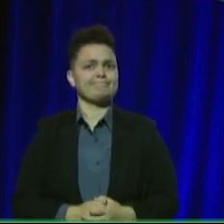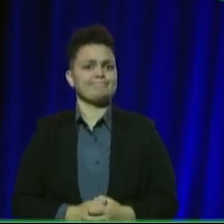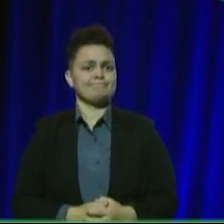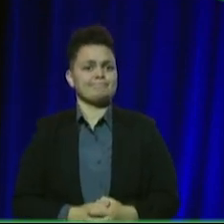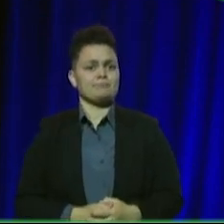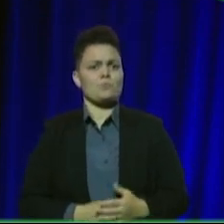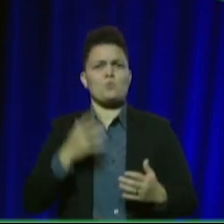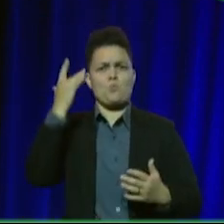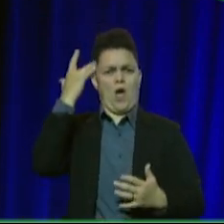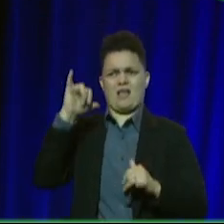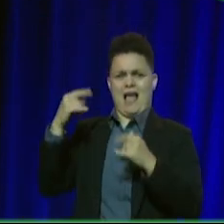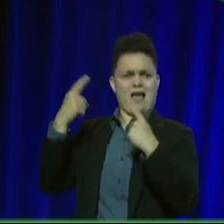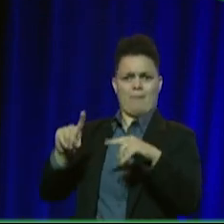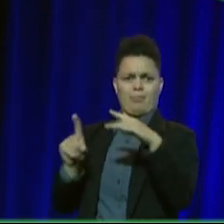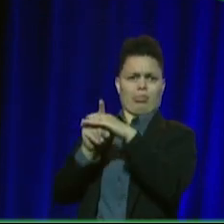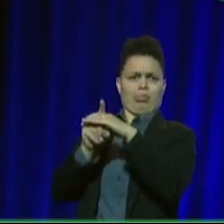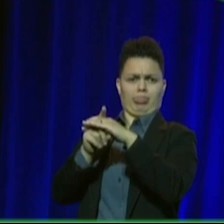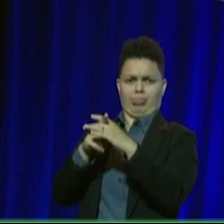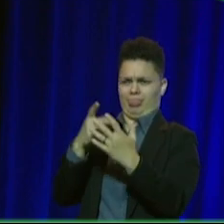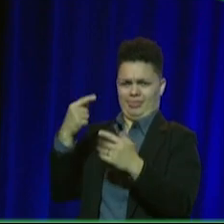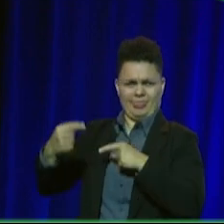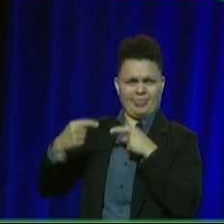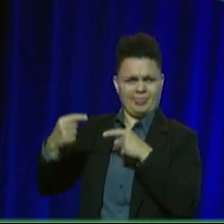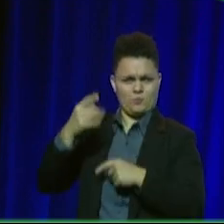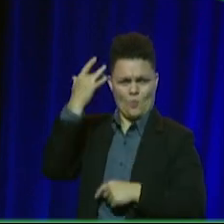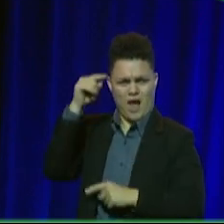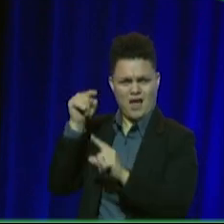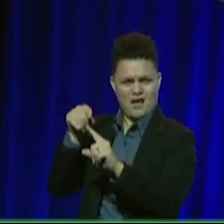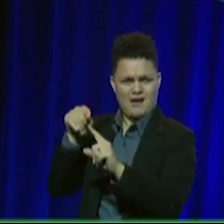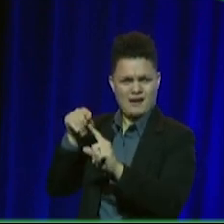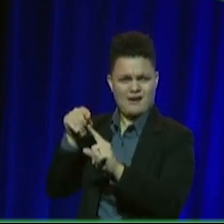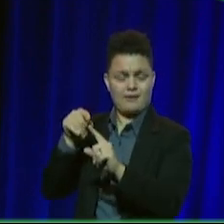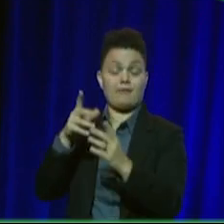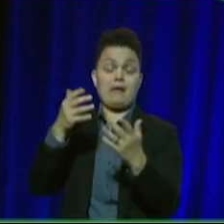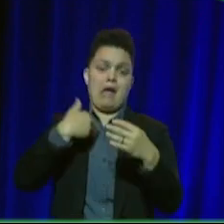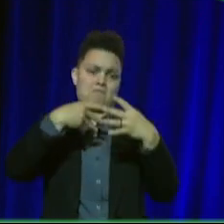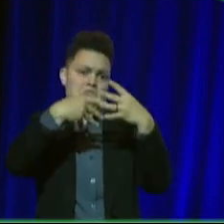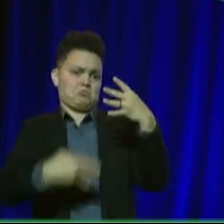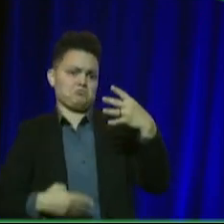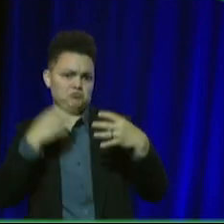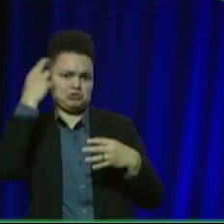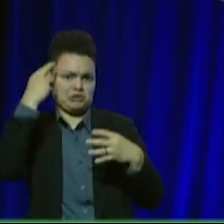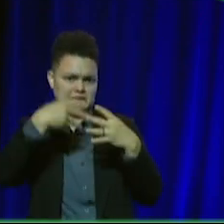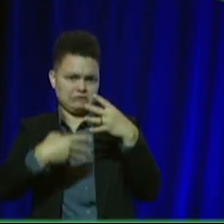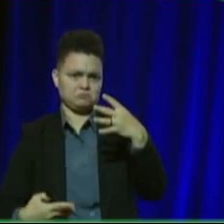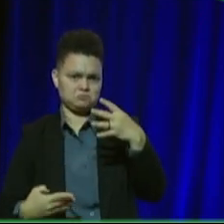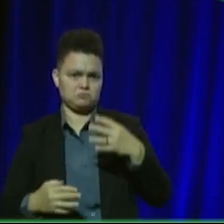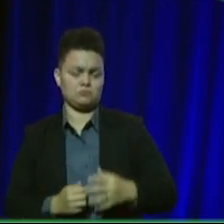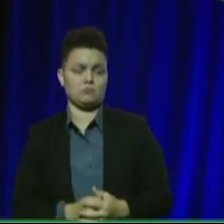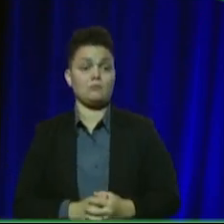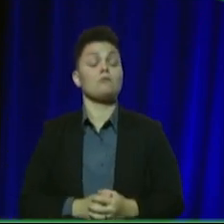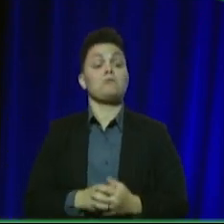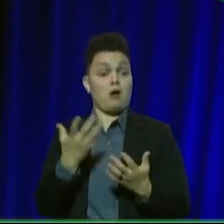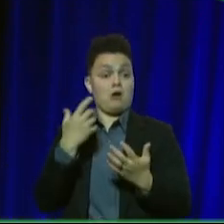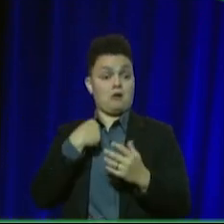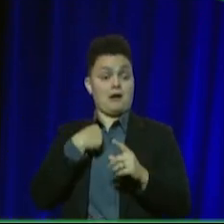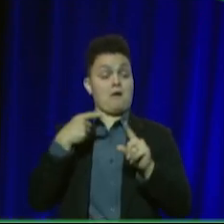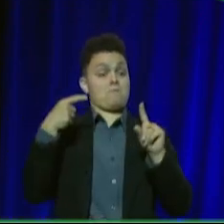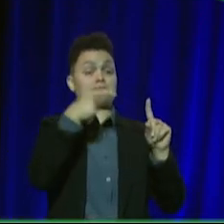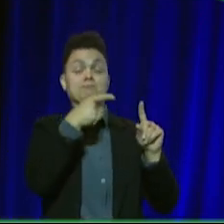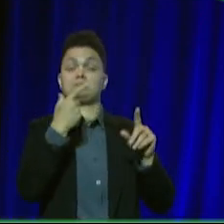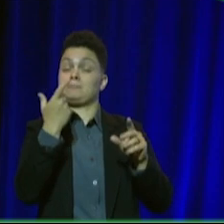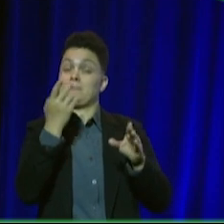happening? And of course, there are many reasons for it, but I think the main reason, the most important